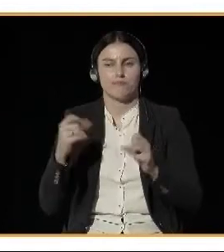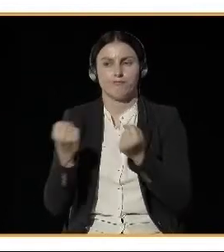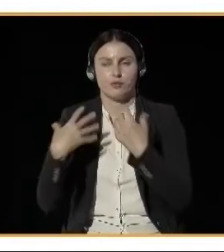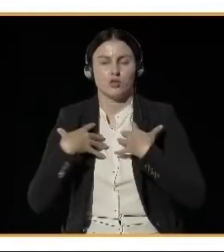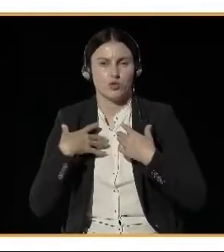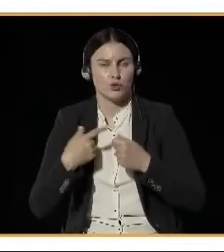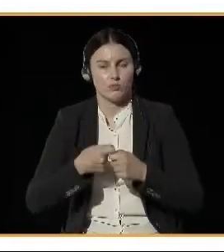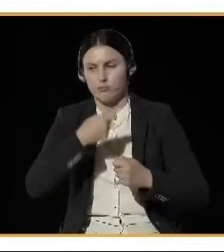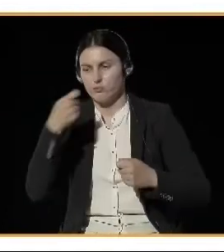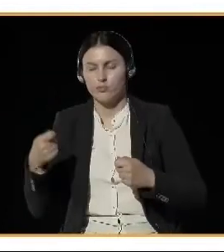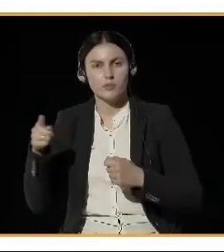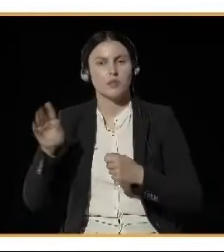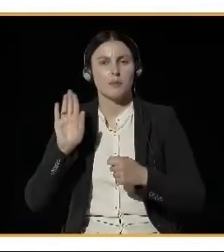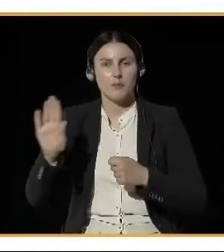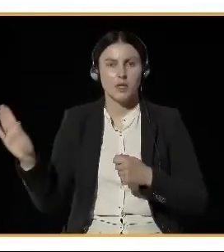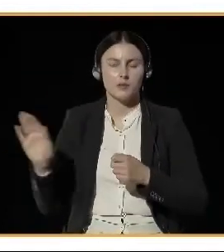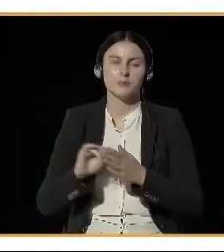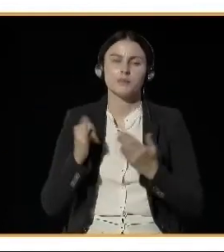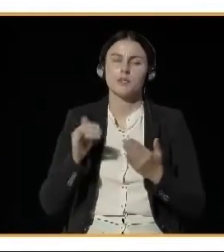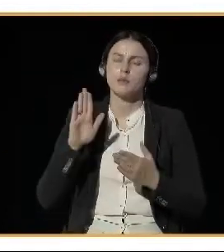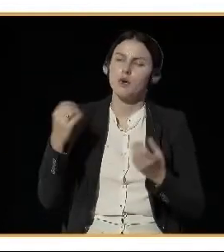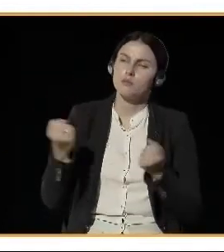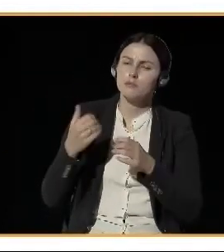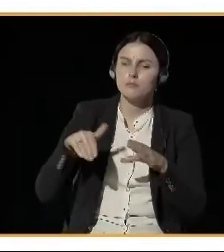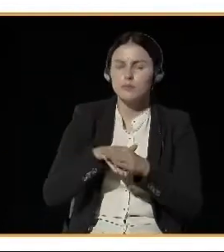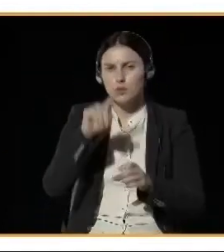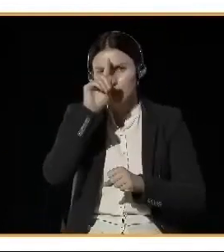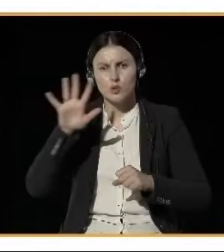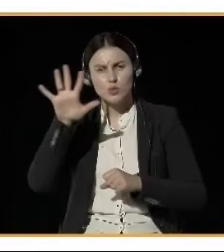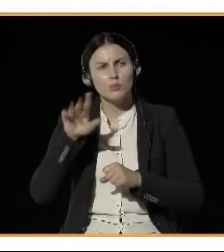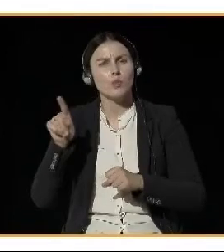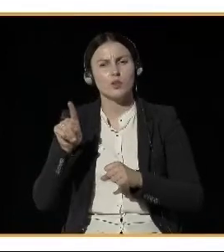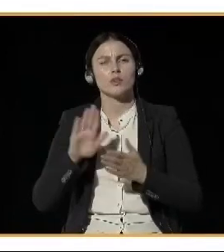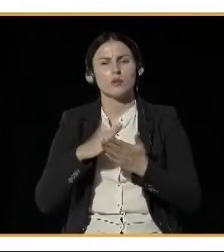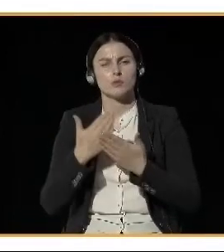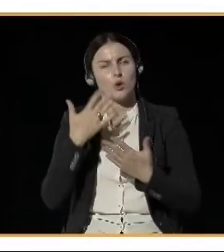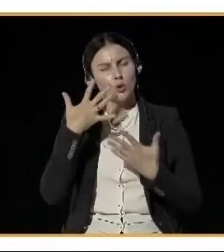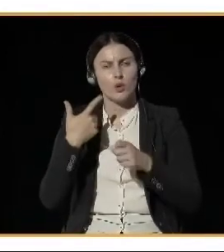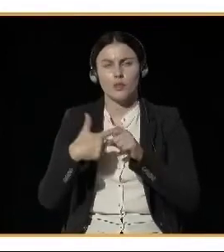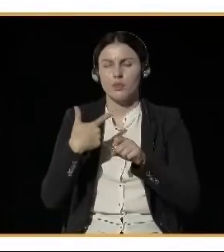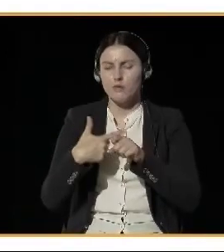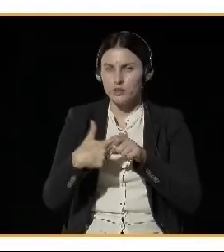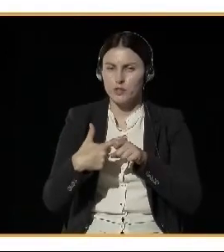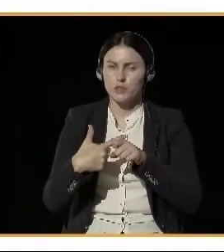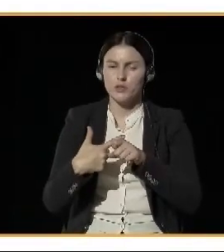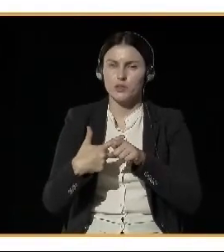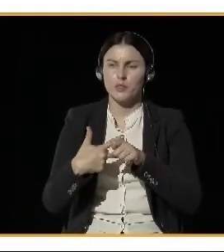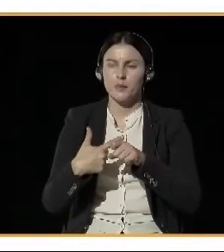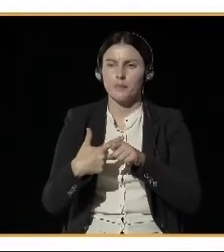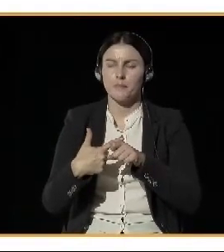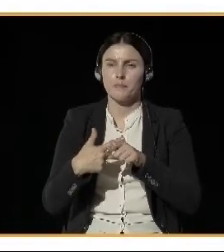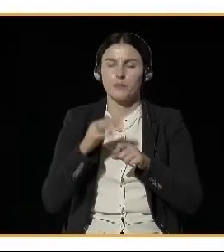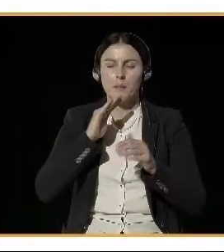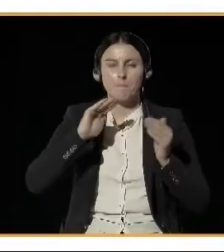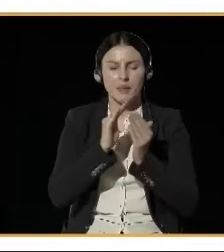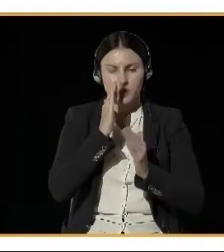actively. It is composed of 22 indicators, which are grouped into 4 parts. And I would like to focus